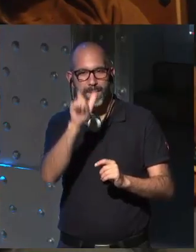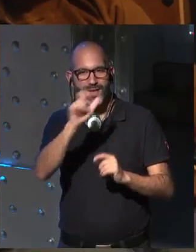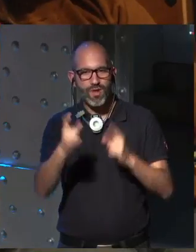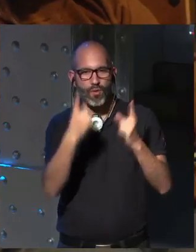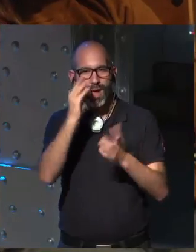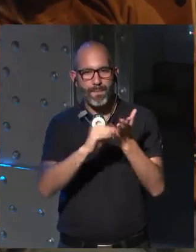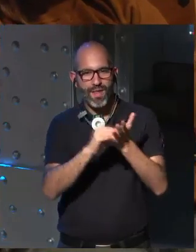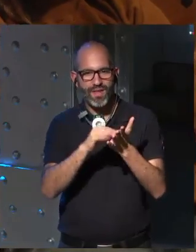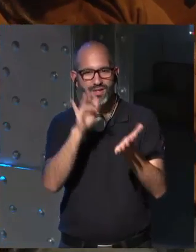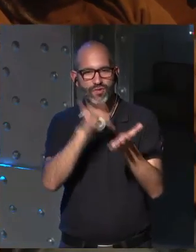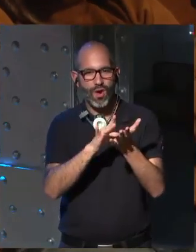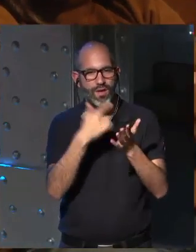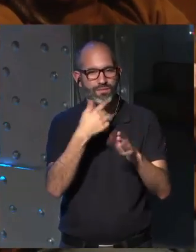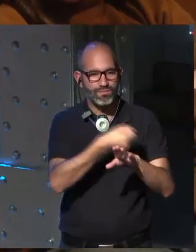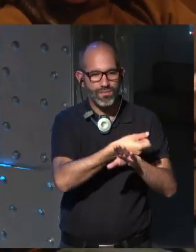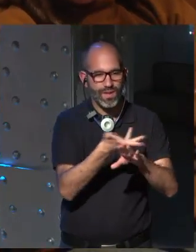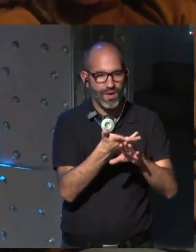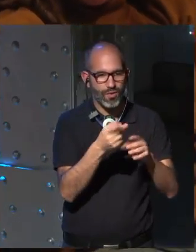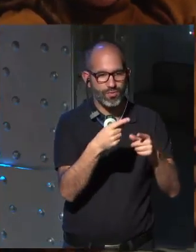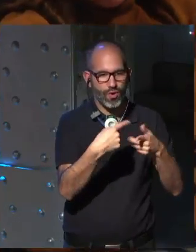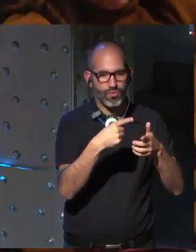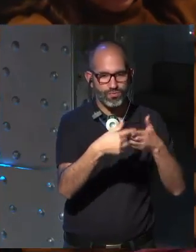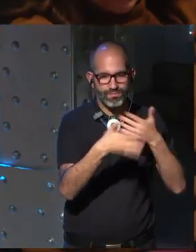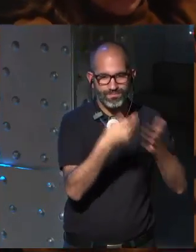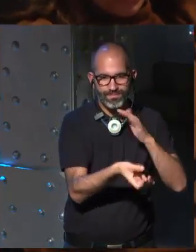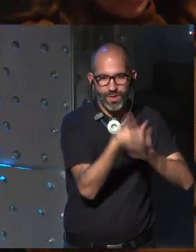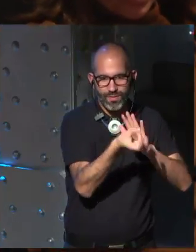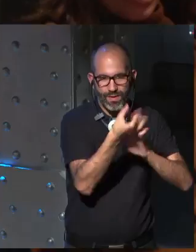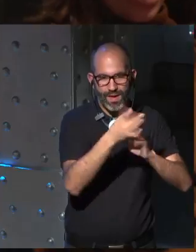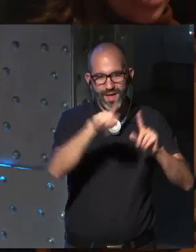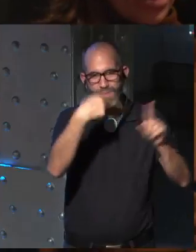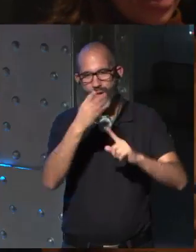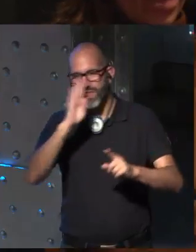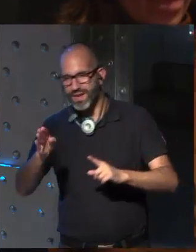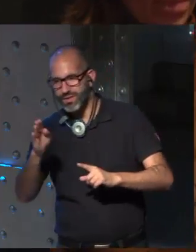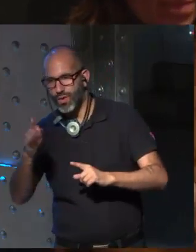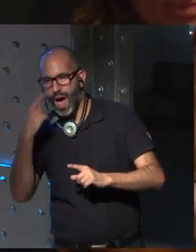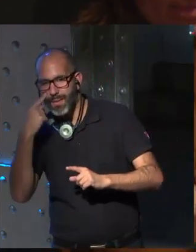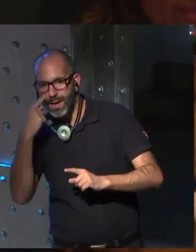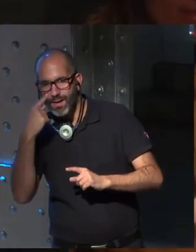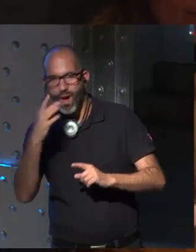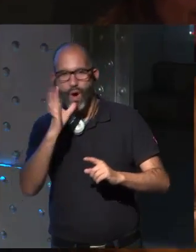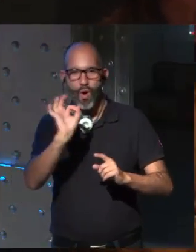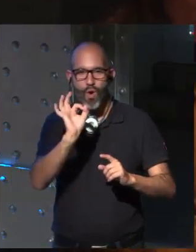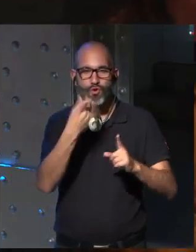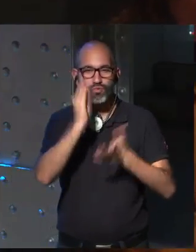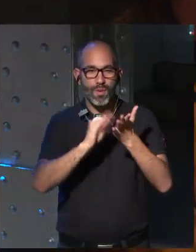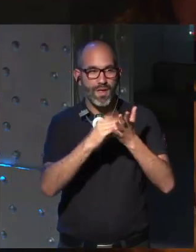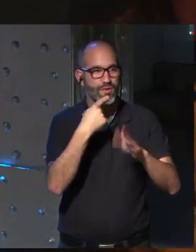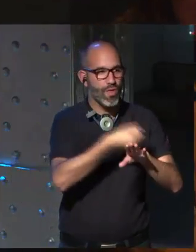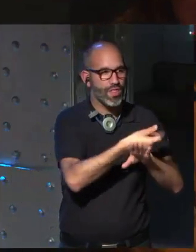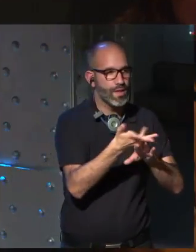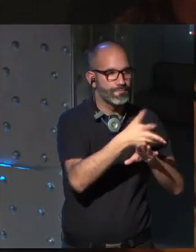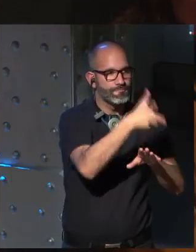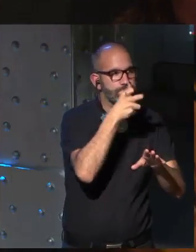case. There are people that compose music, that put music together to see how it sounds live, and in